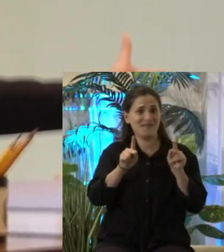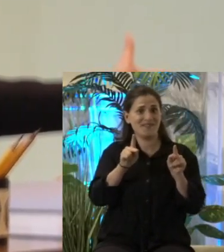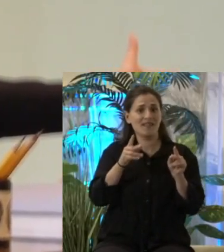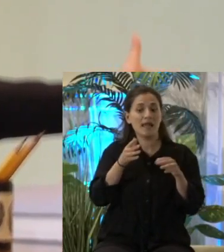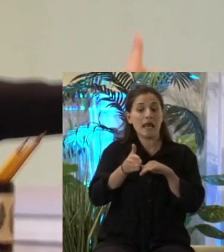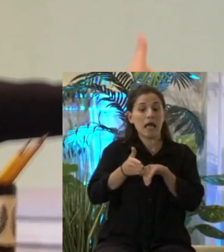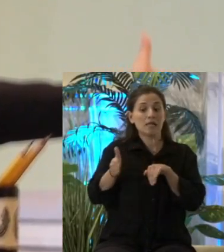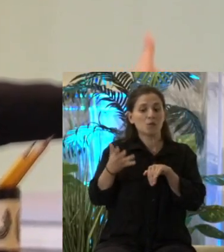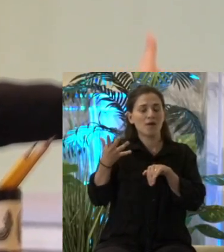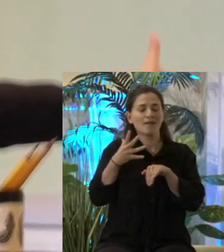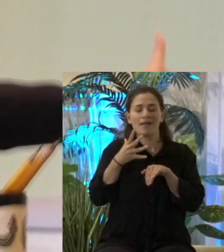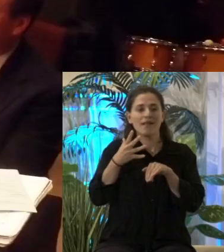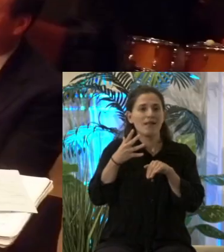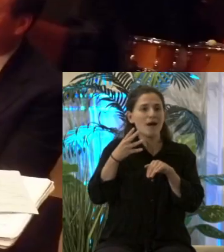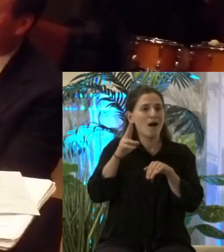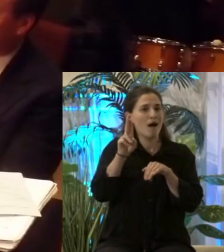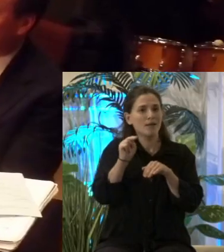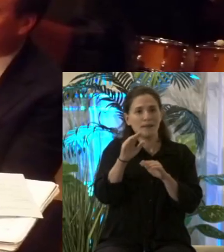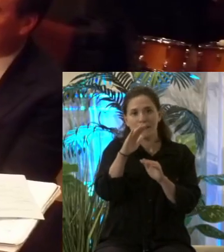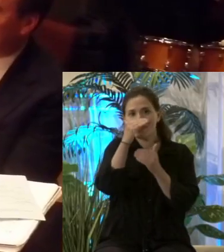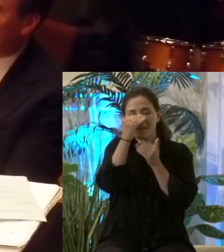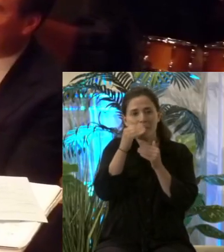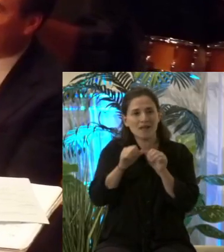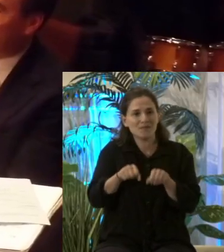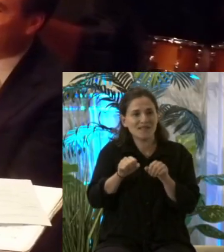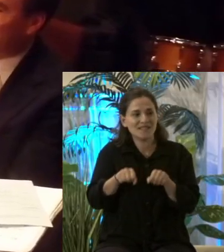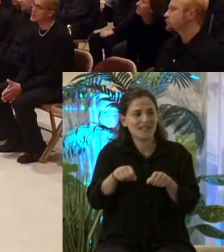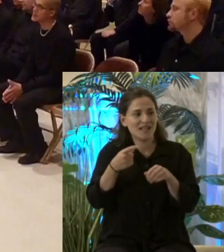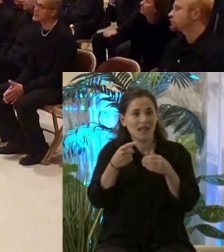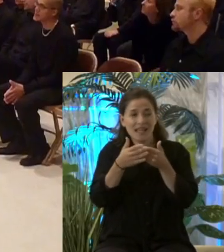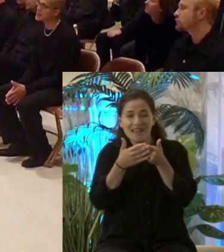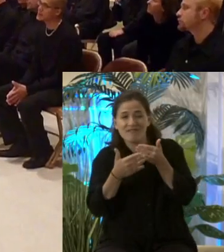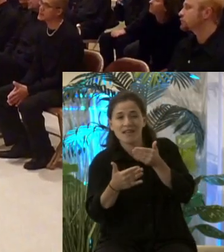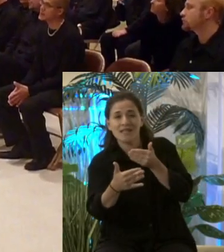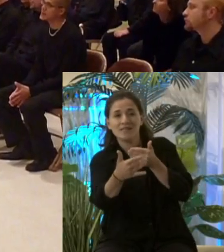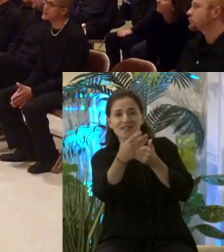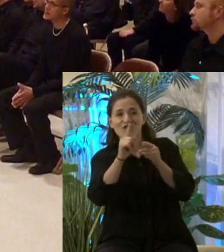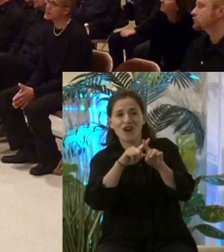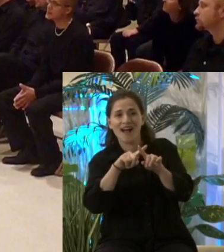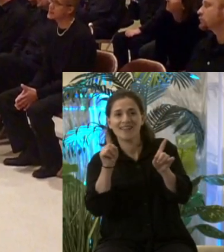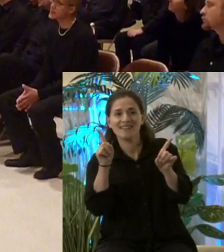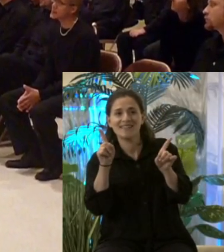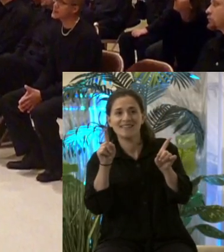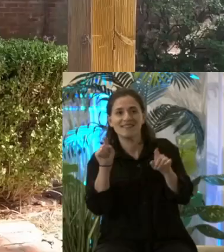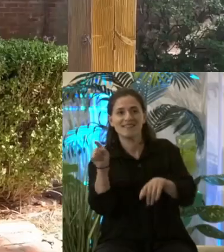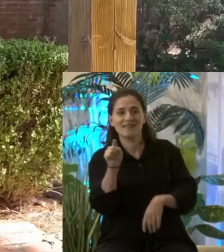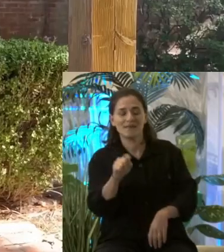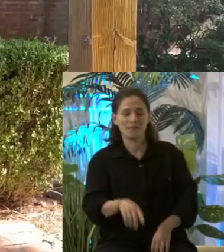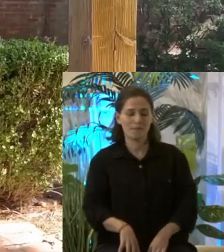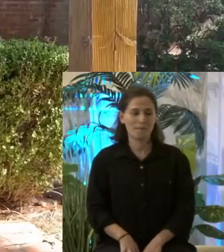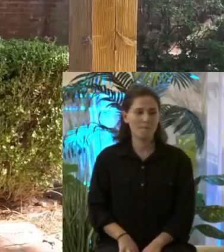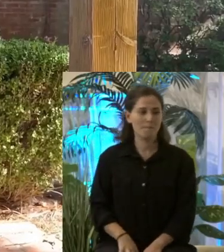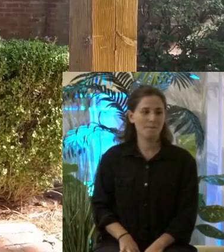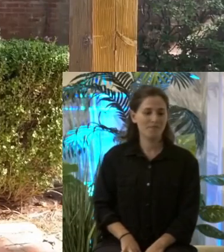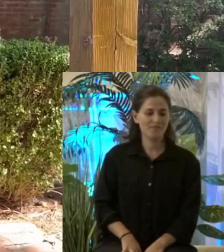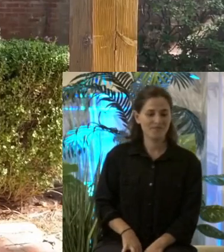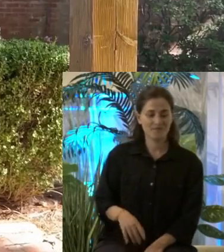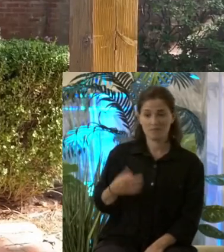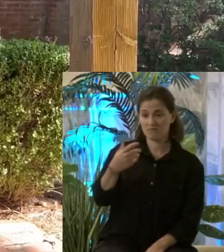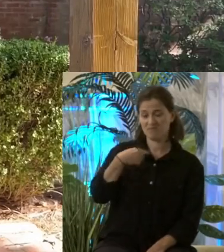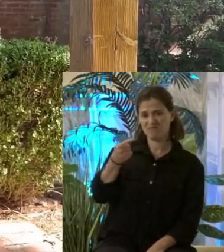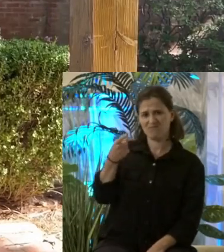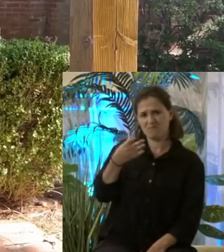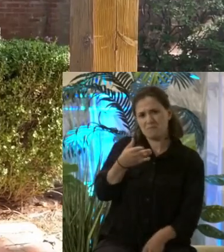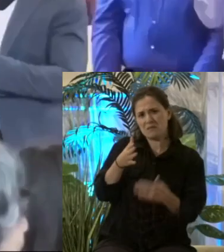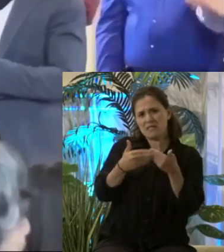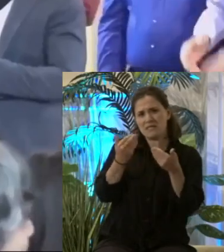Limitless possibilities, infinite variety. I think he is one of the most